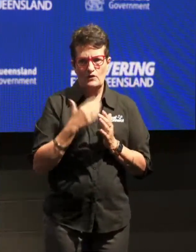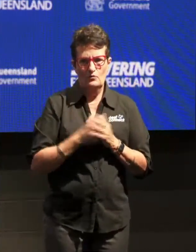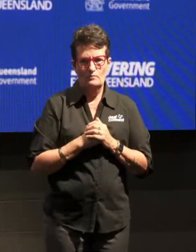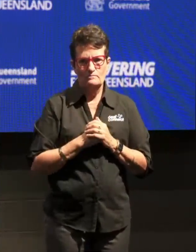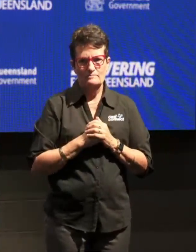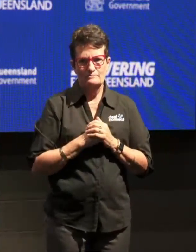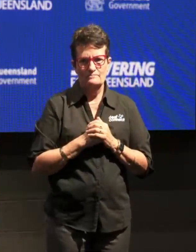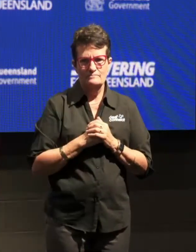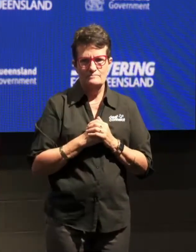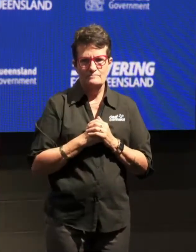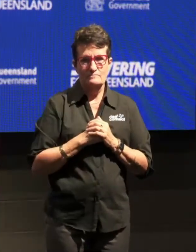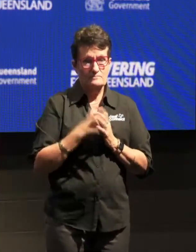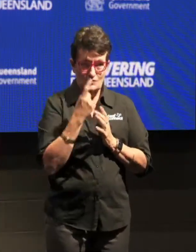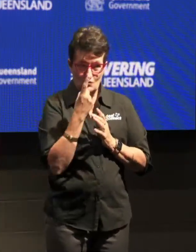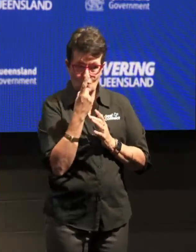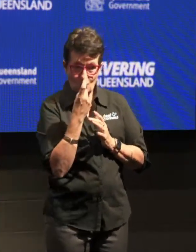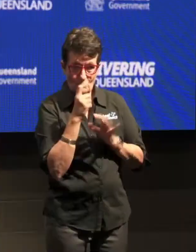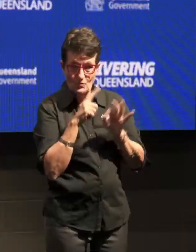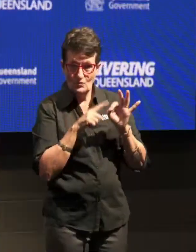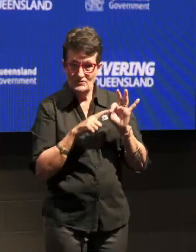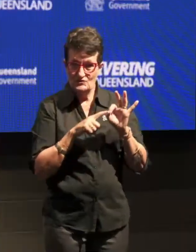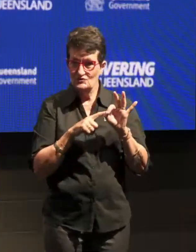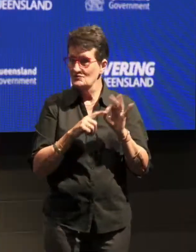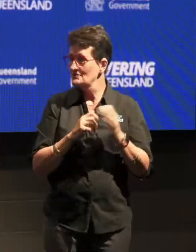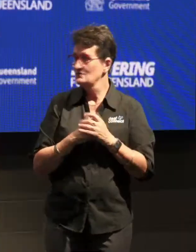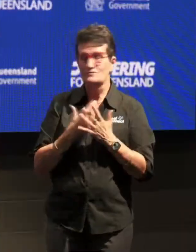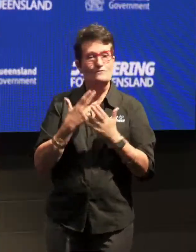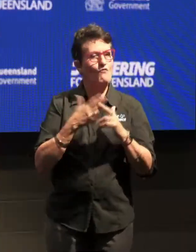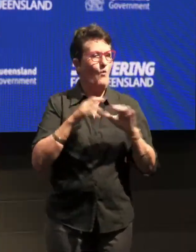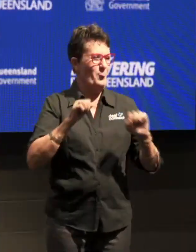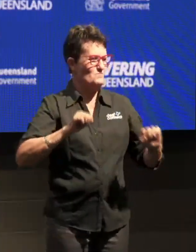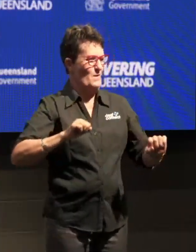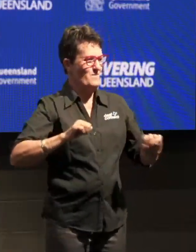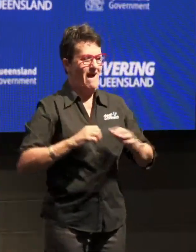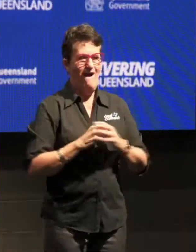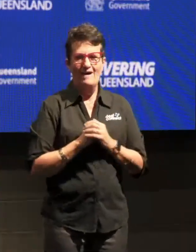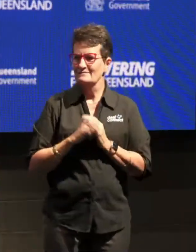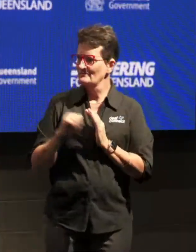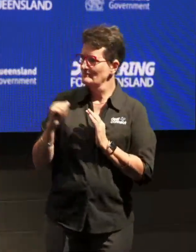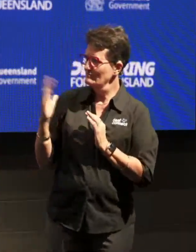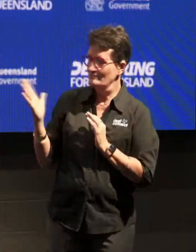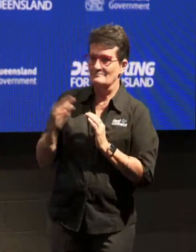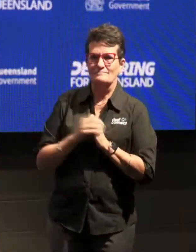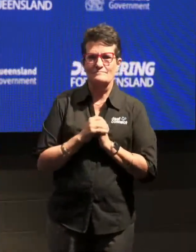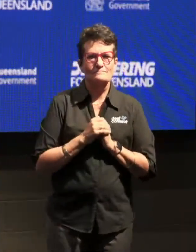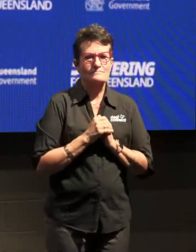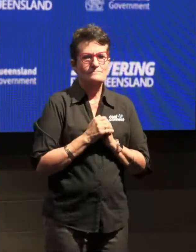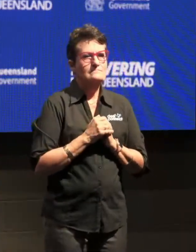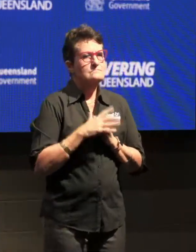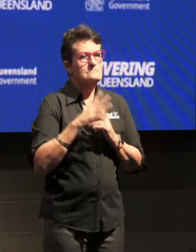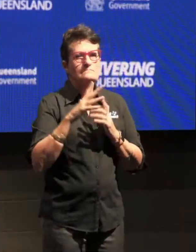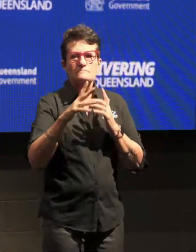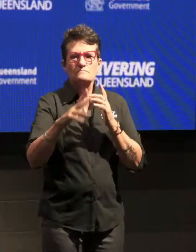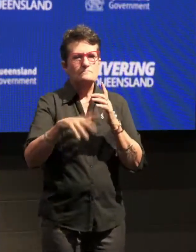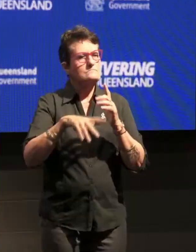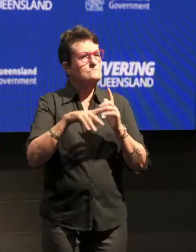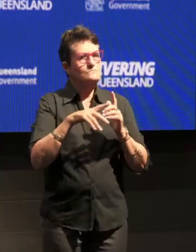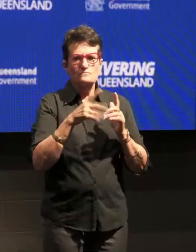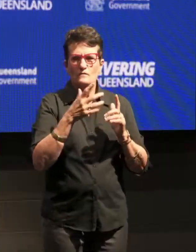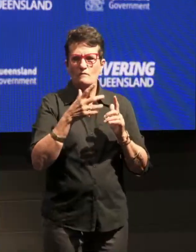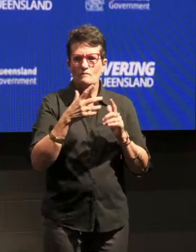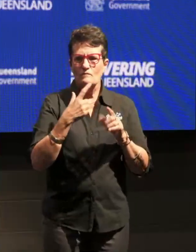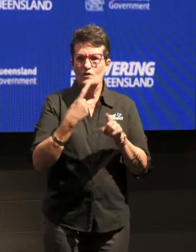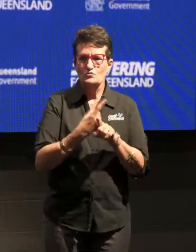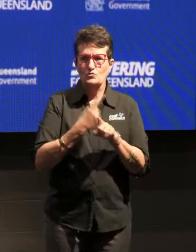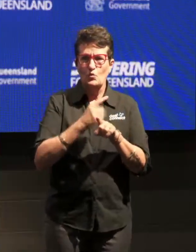And then I just have another question on something. Thanks. It's just in relation to child safety or is another.